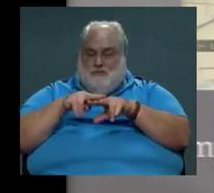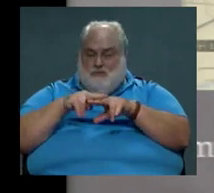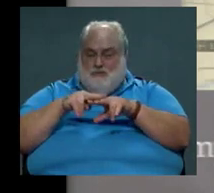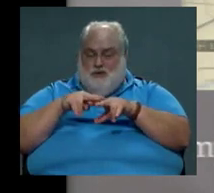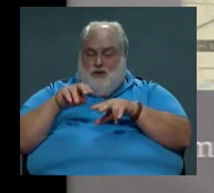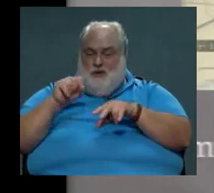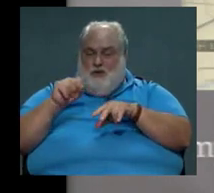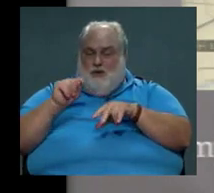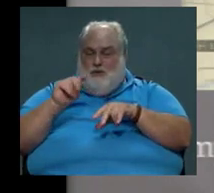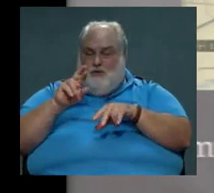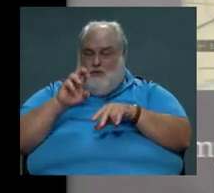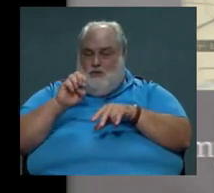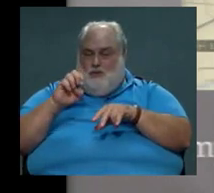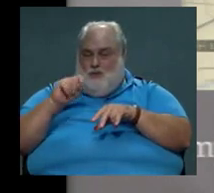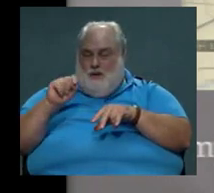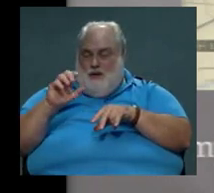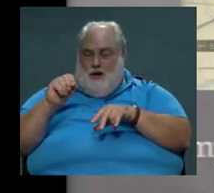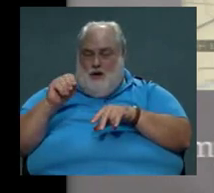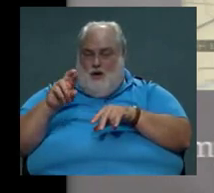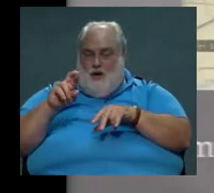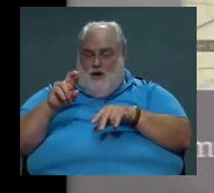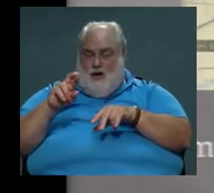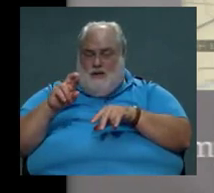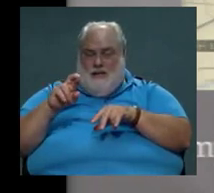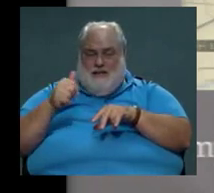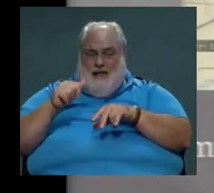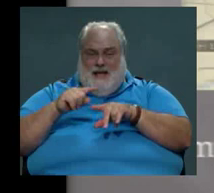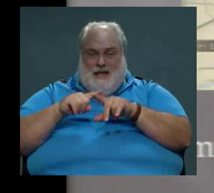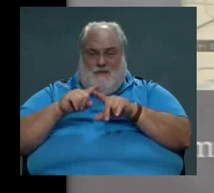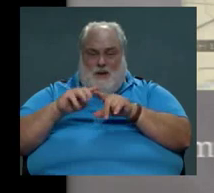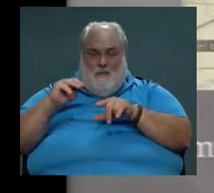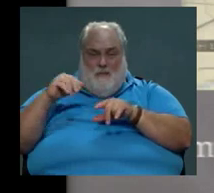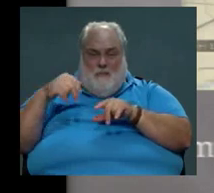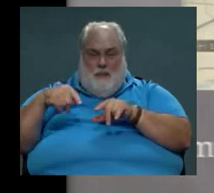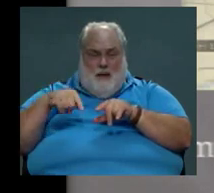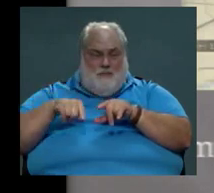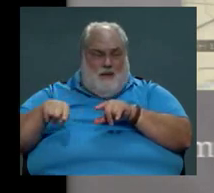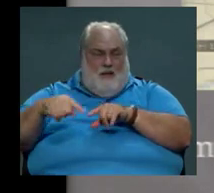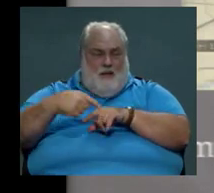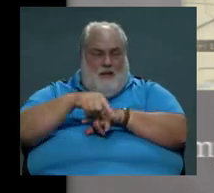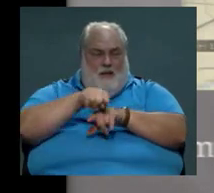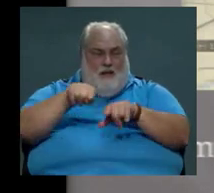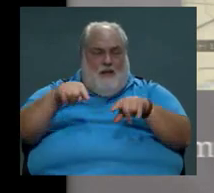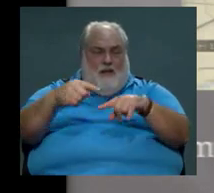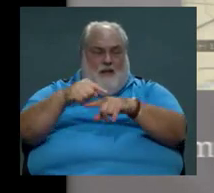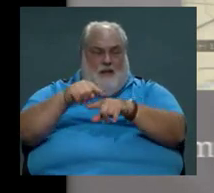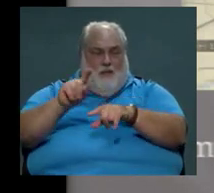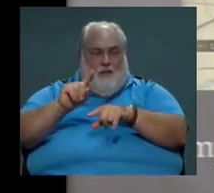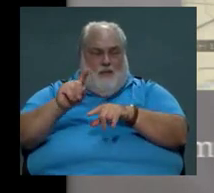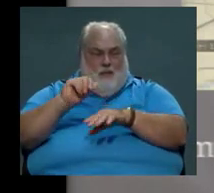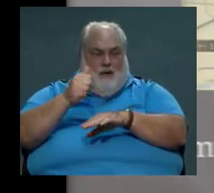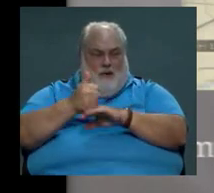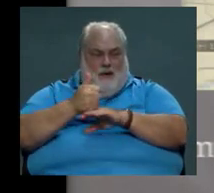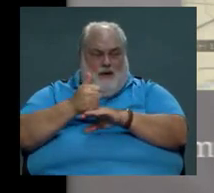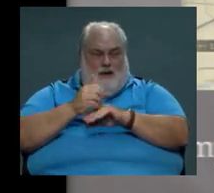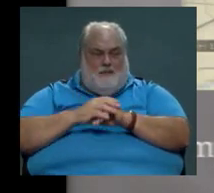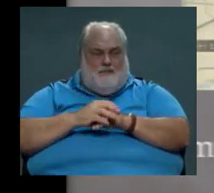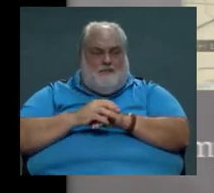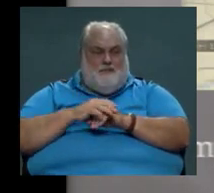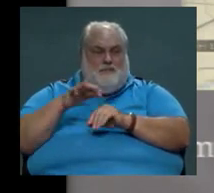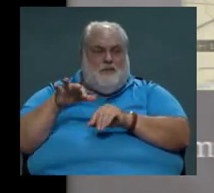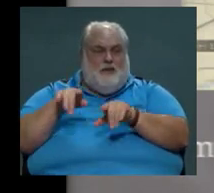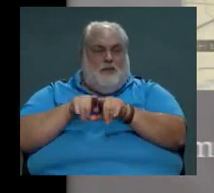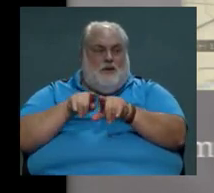able to find 10 different maps of different eras to show where all the different lines were located. We've also found